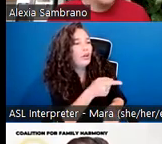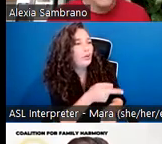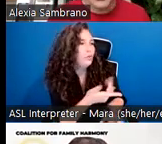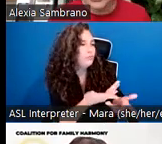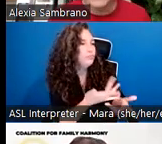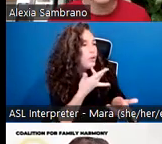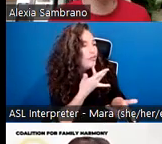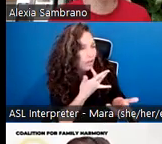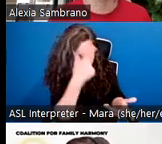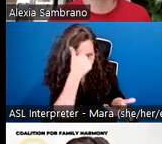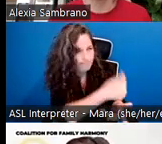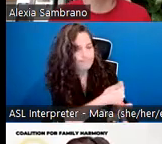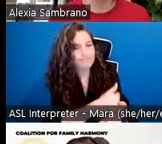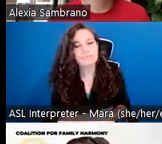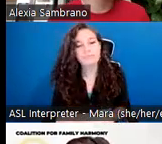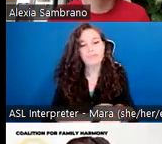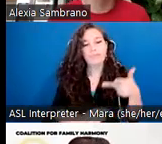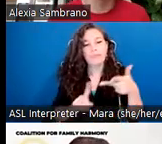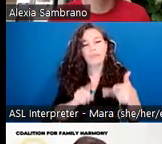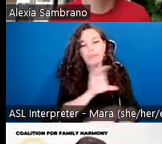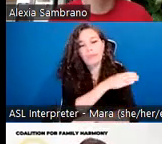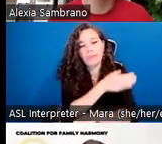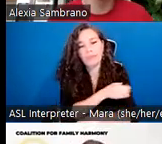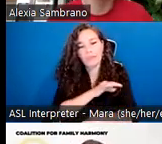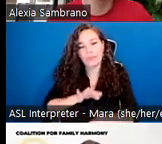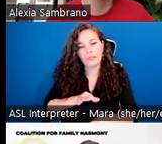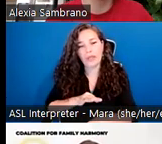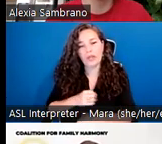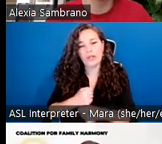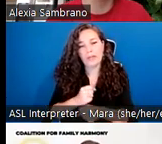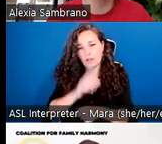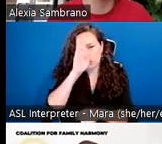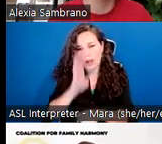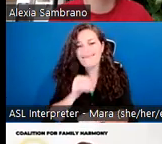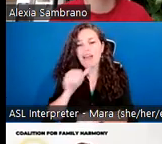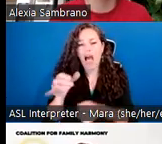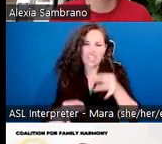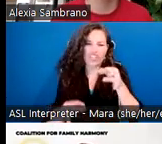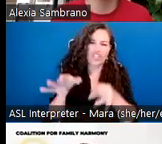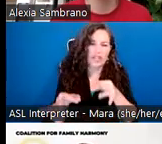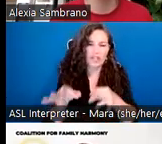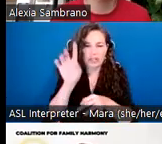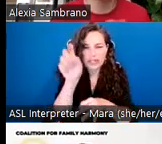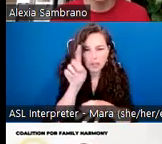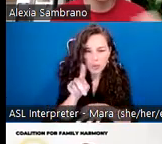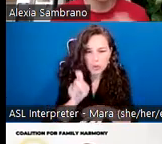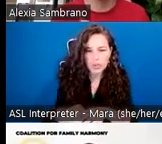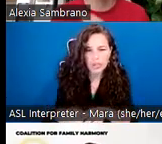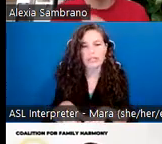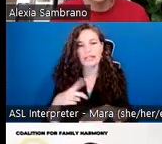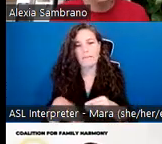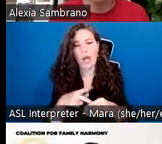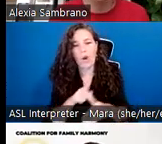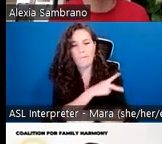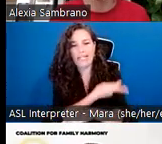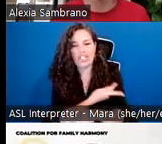Number 3, clinicians and staff should make direct and non-judgmental inquiries about a patient's experience and feelings before applying any labels. So this, obviously